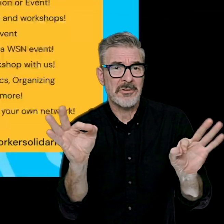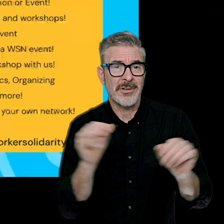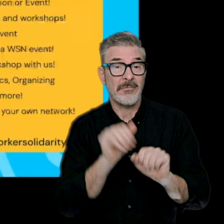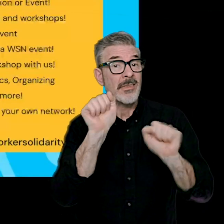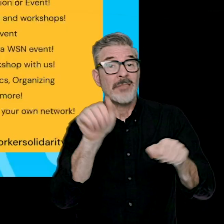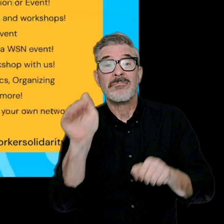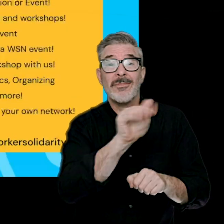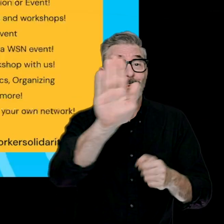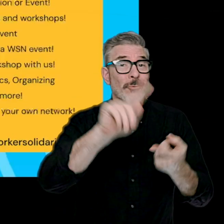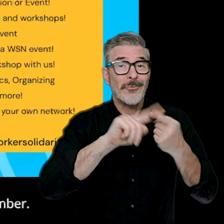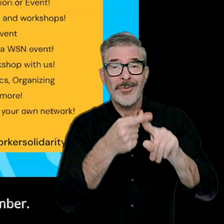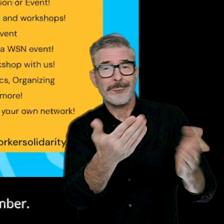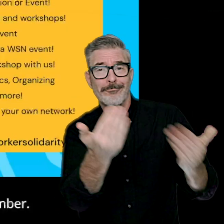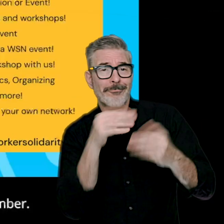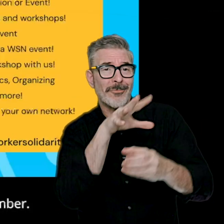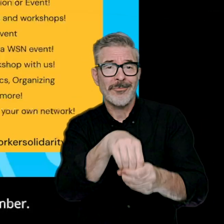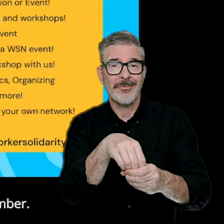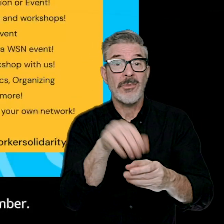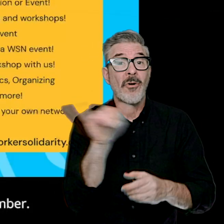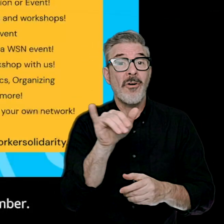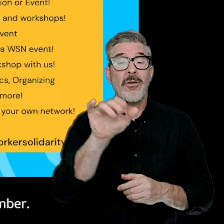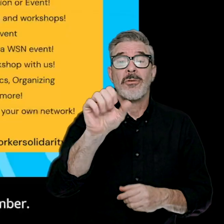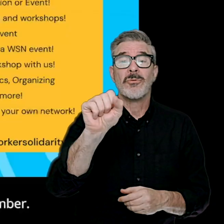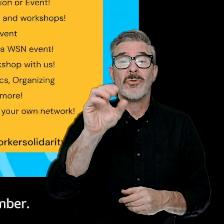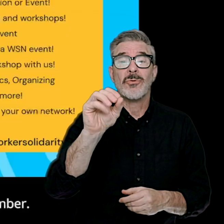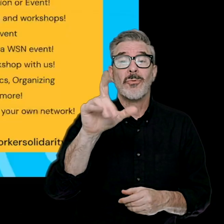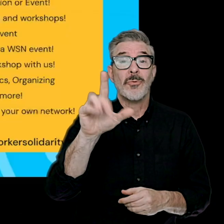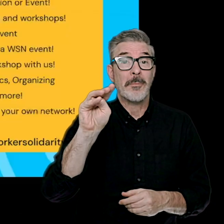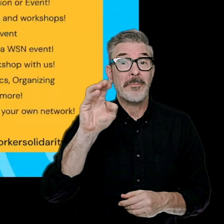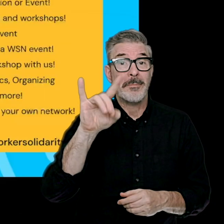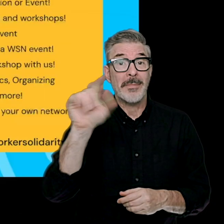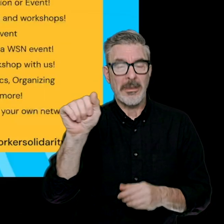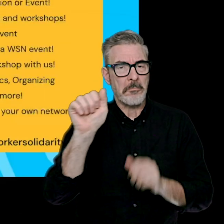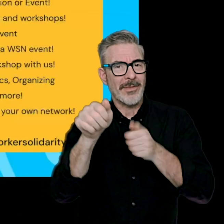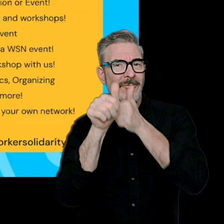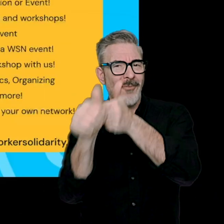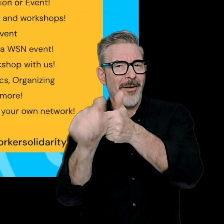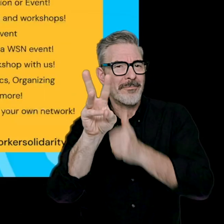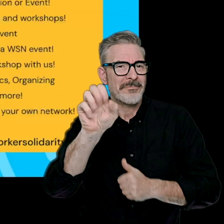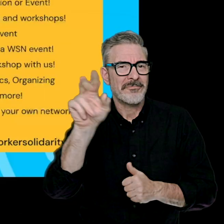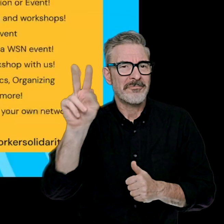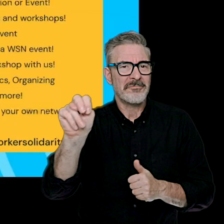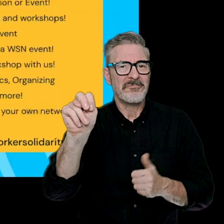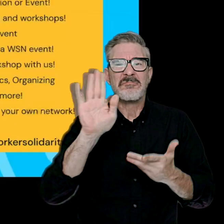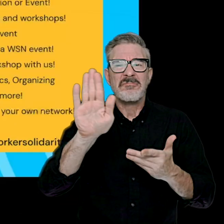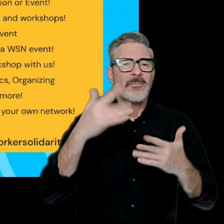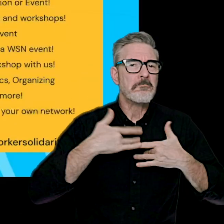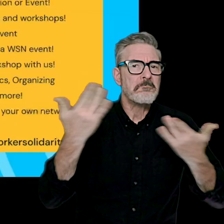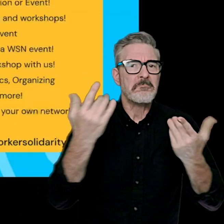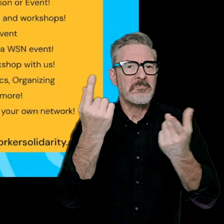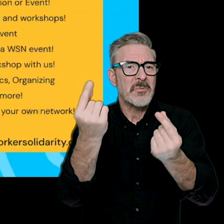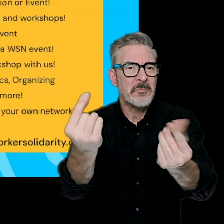all workers. You can get involved and become a member, or you could do some outreach. Becoming a member is